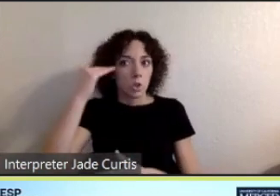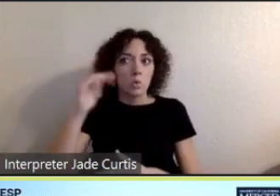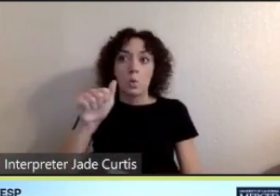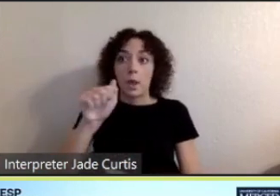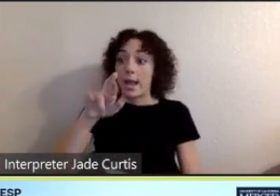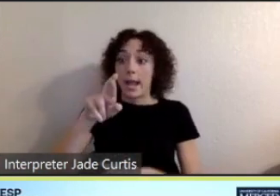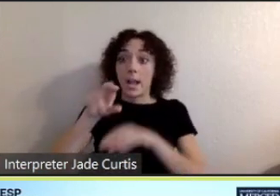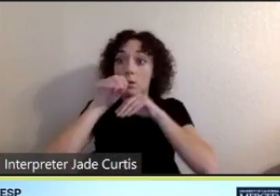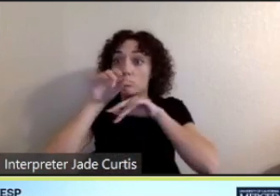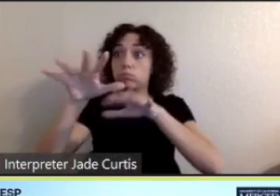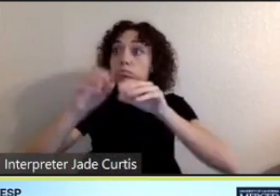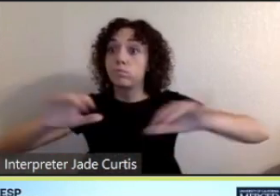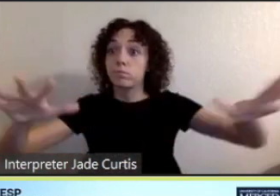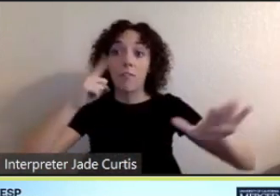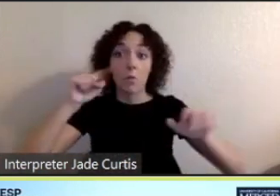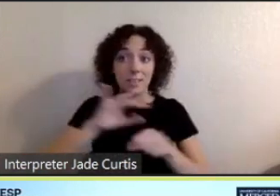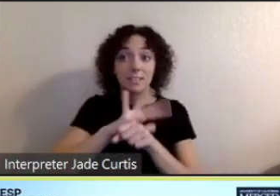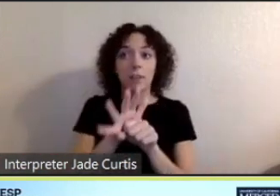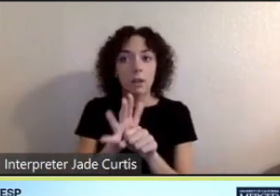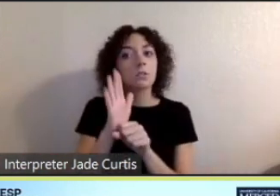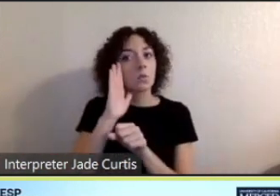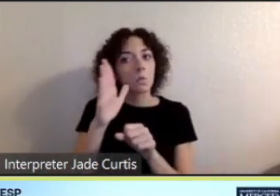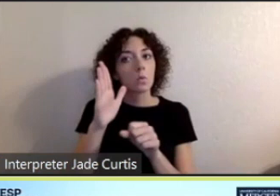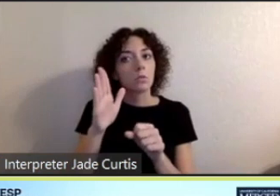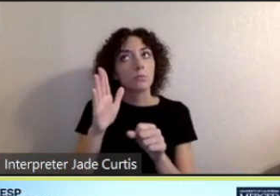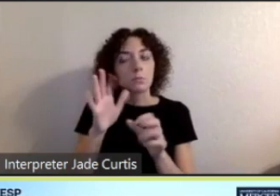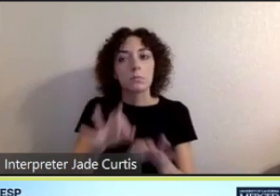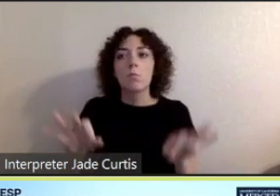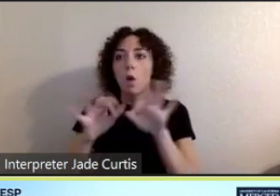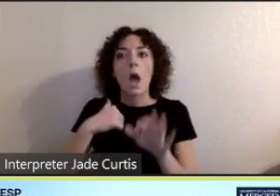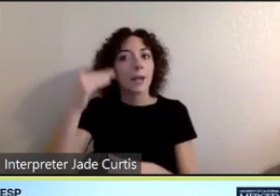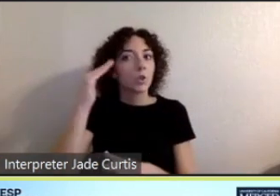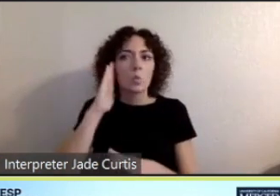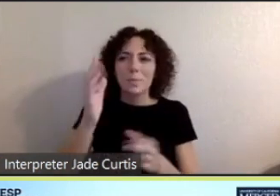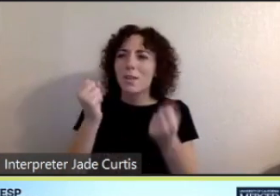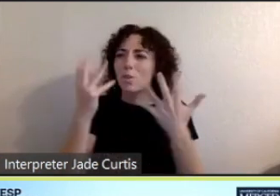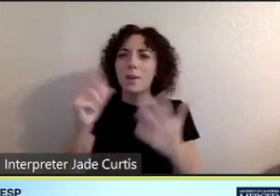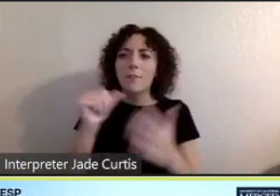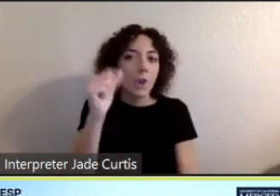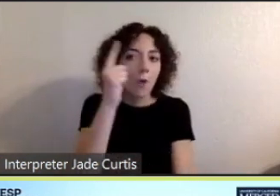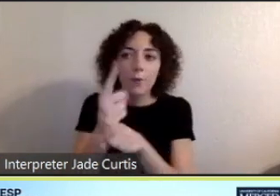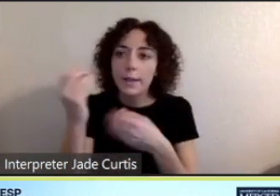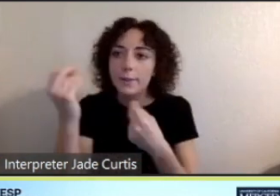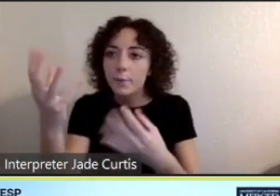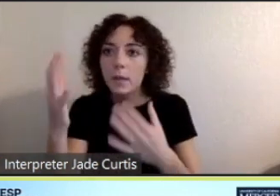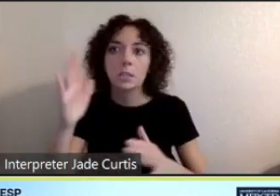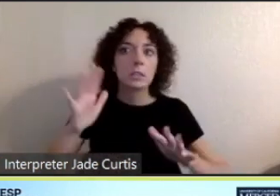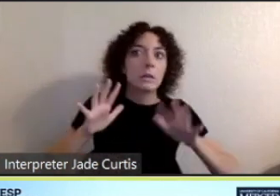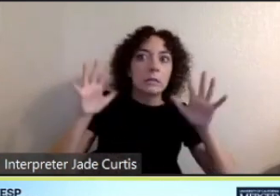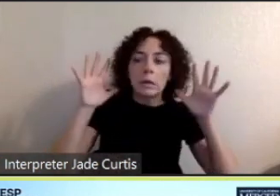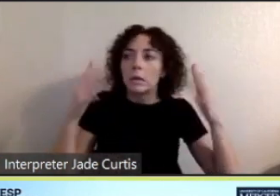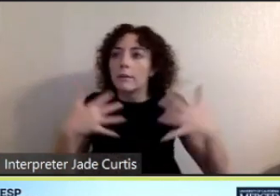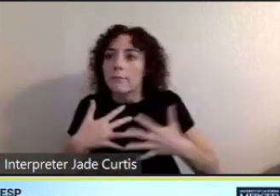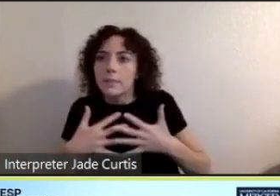of misinformation, panic, and fear and inaccuracies in how people talk about airborne